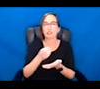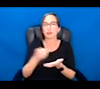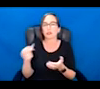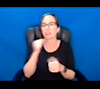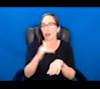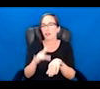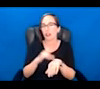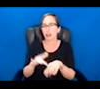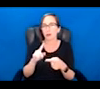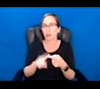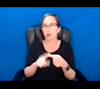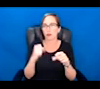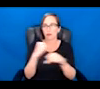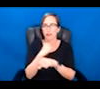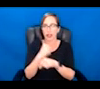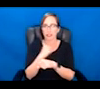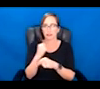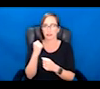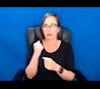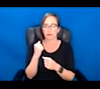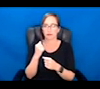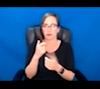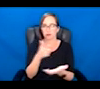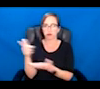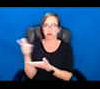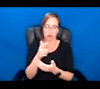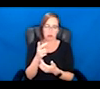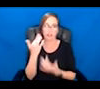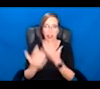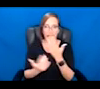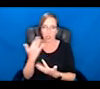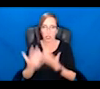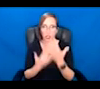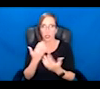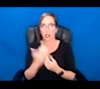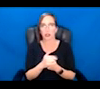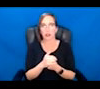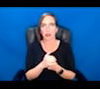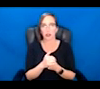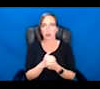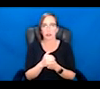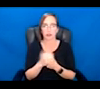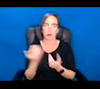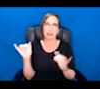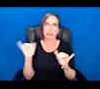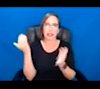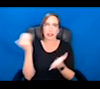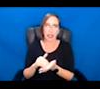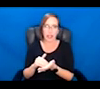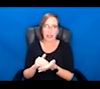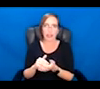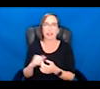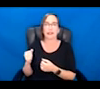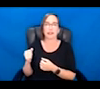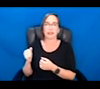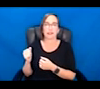available to fight fires. And again, you know, whether we're coming over as cargo of ships or seen as resources